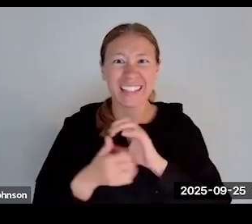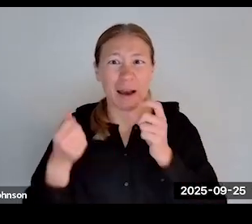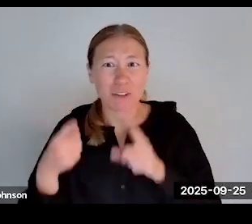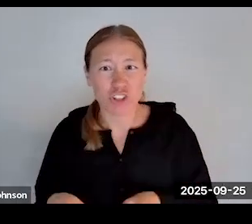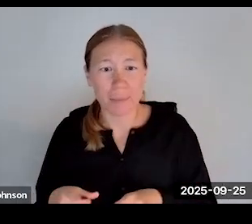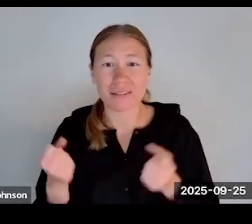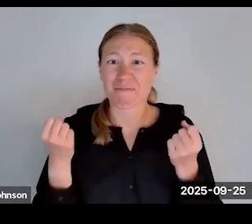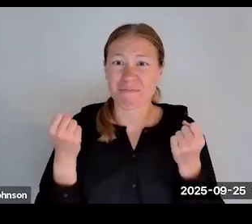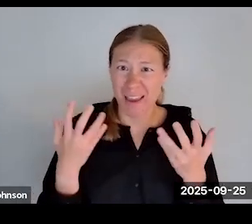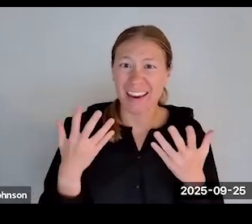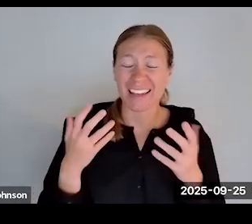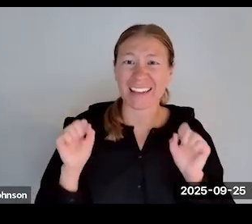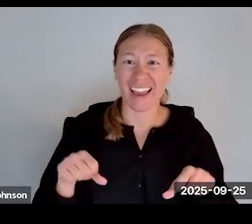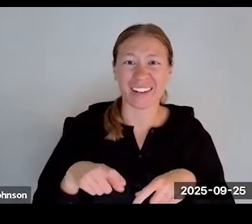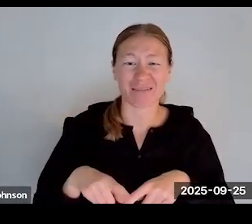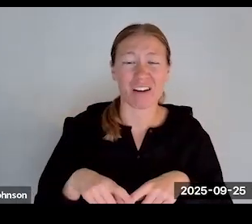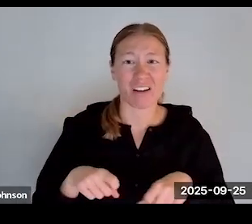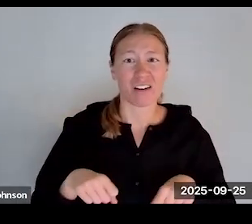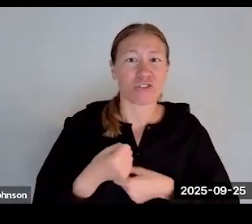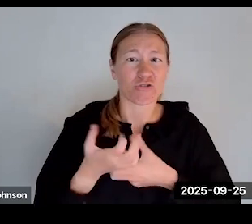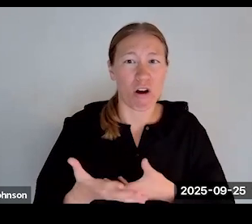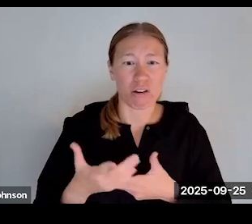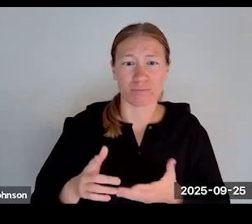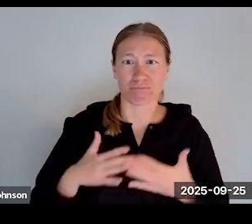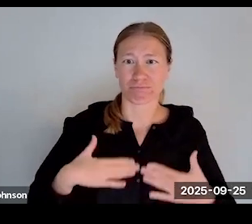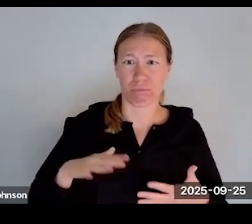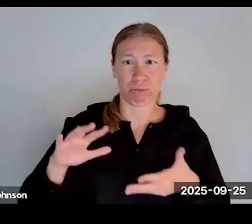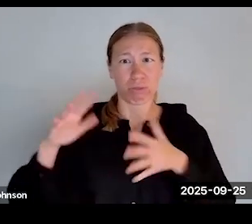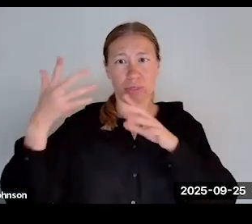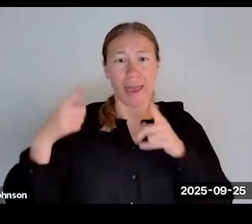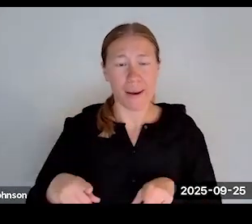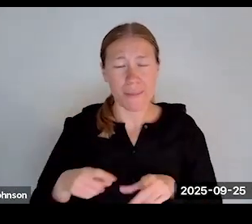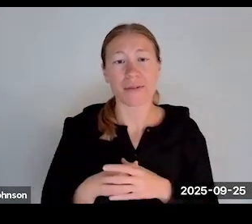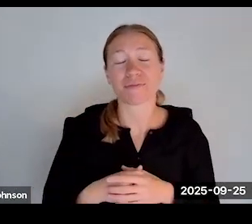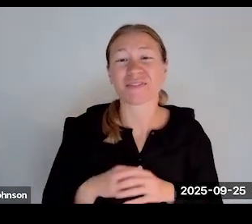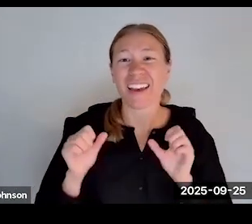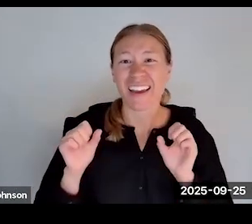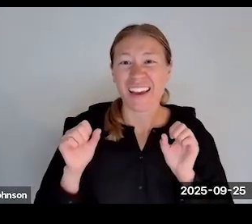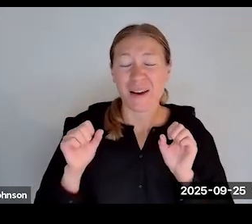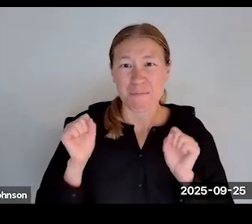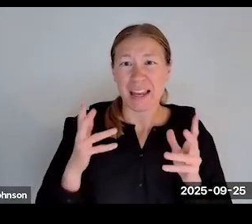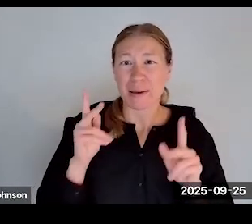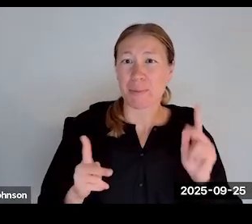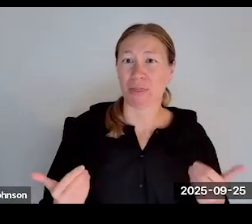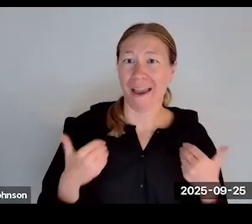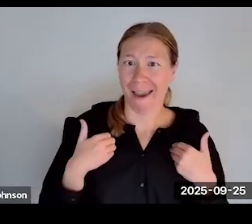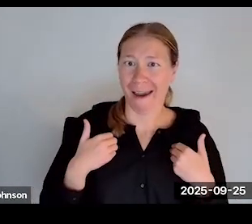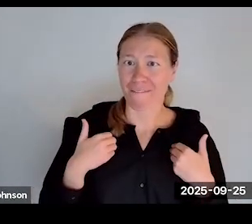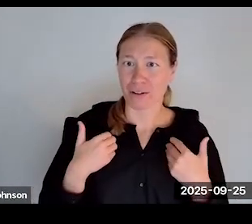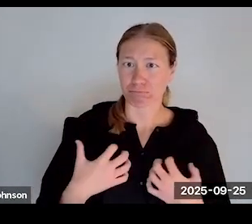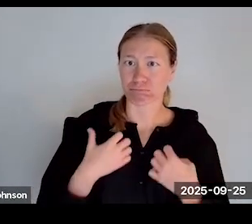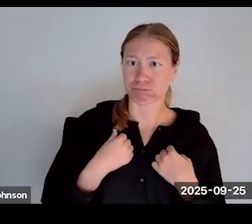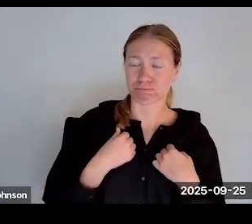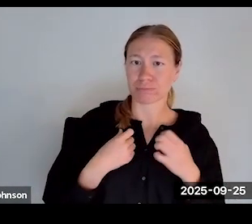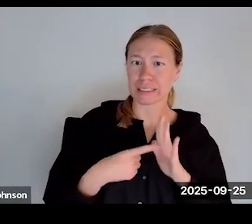often debilitating. Individuals with autoimmune disorders often experience ableist aggressions that those with